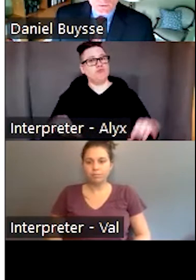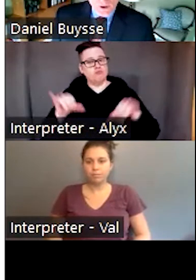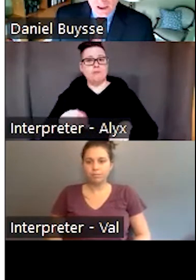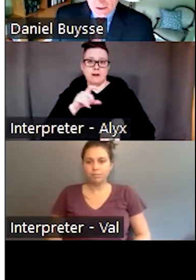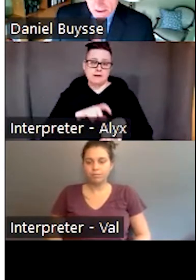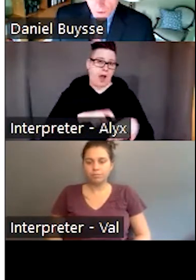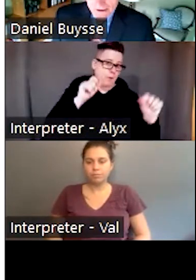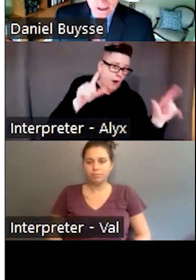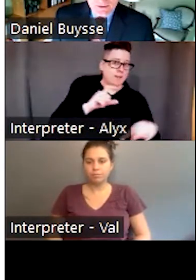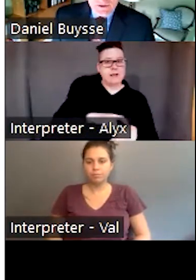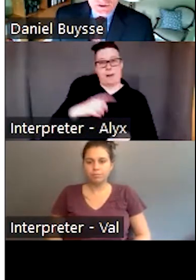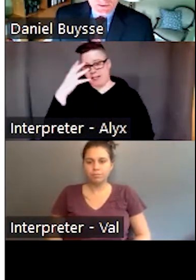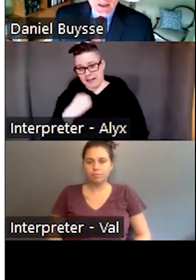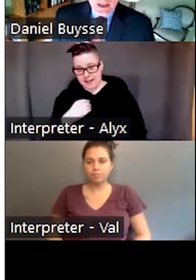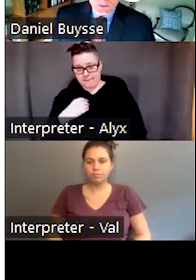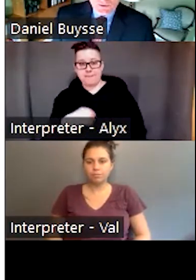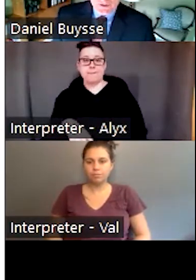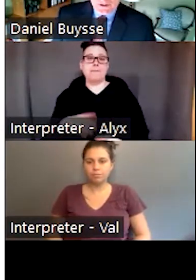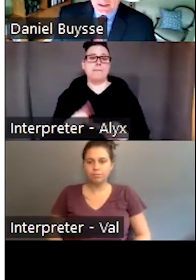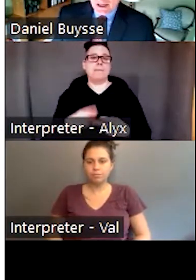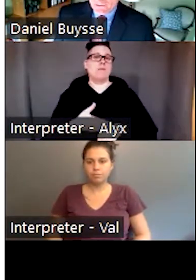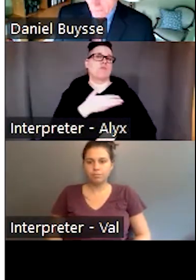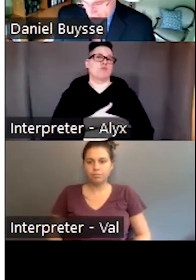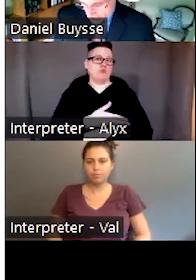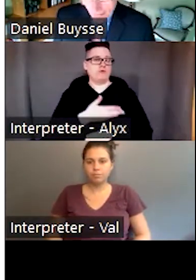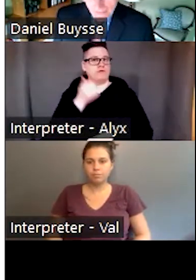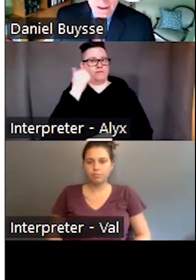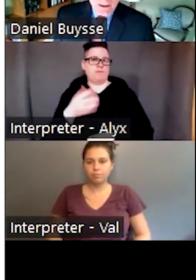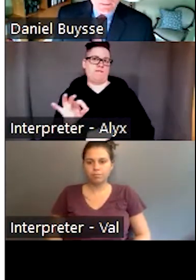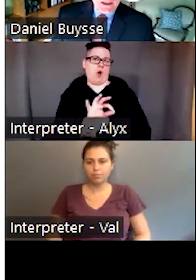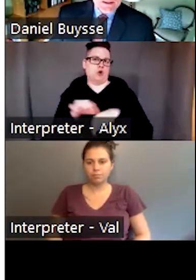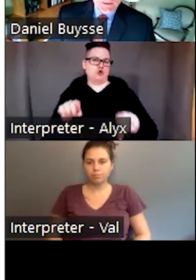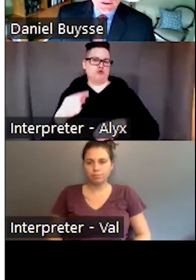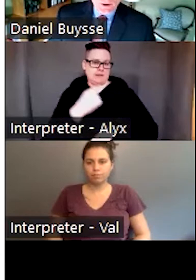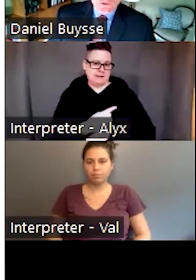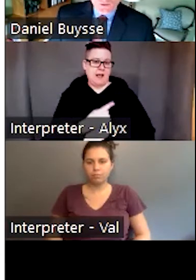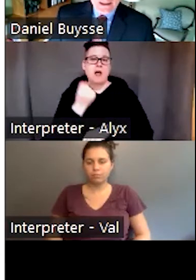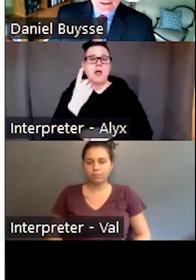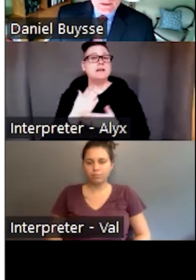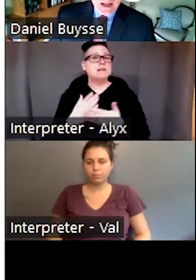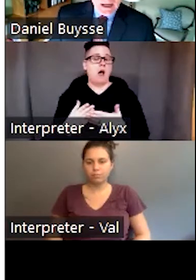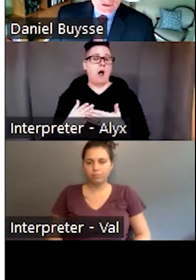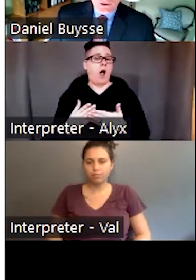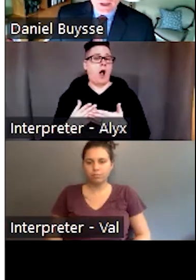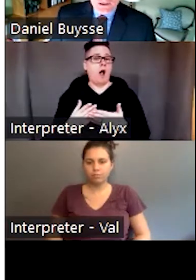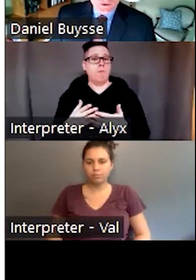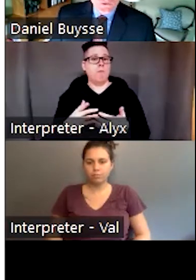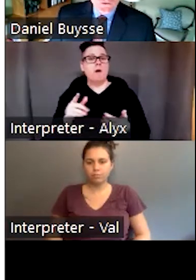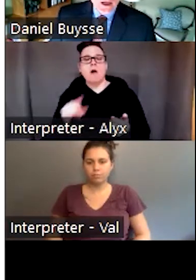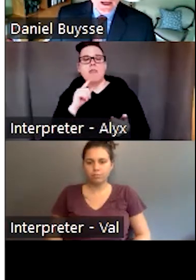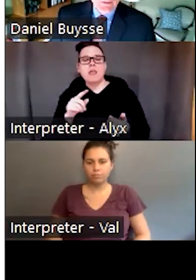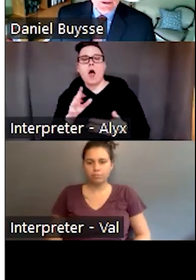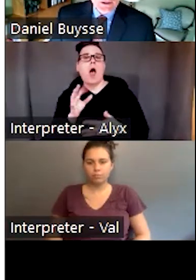sleep-wake times, and improving daytime function. but some of the most widely used optional